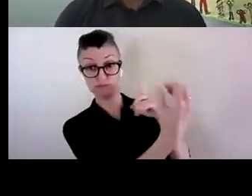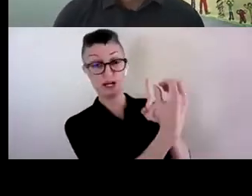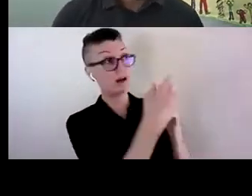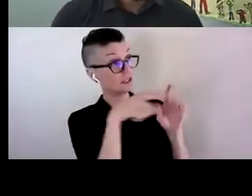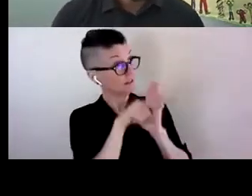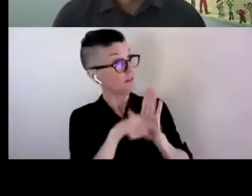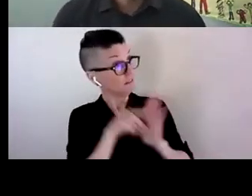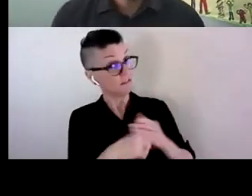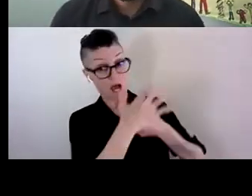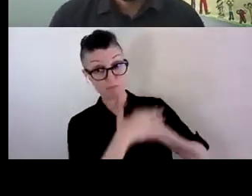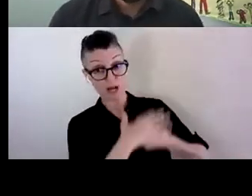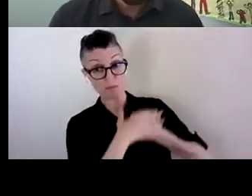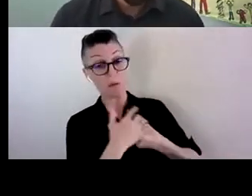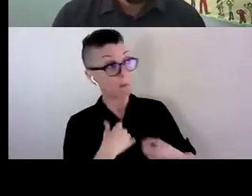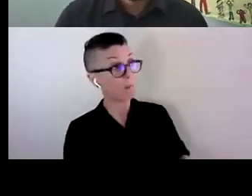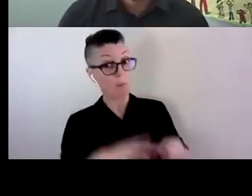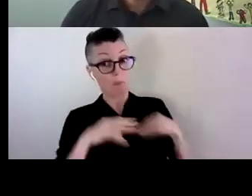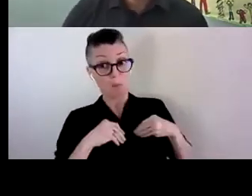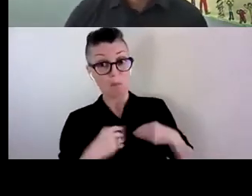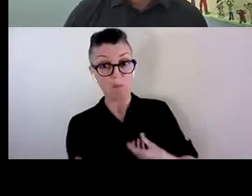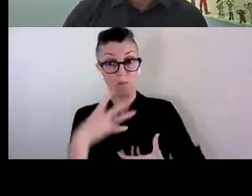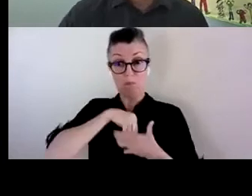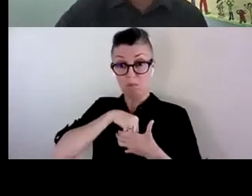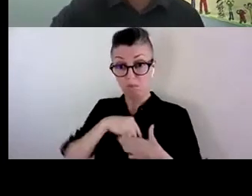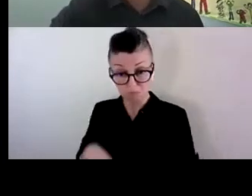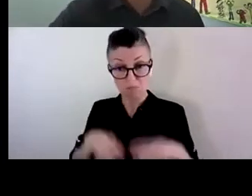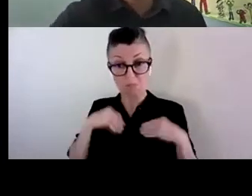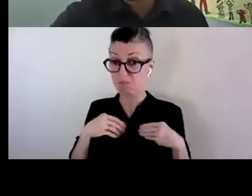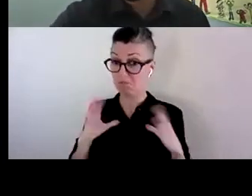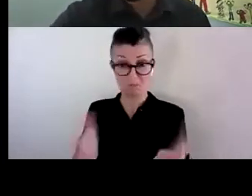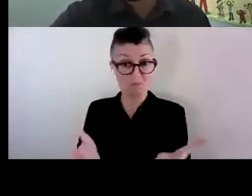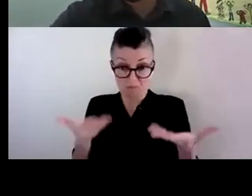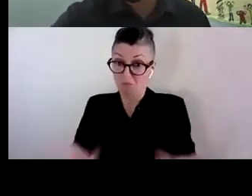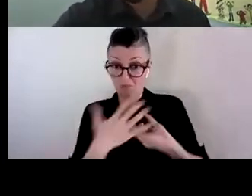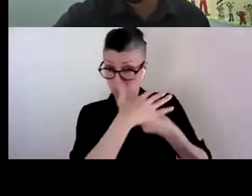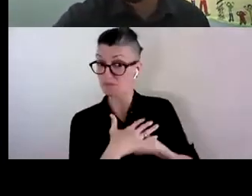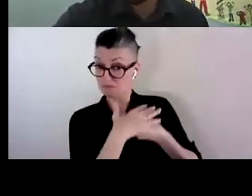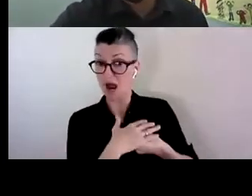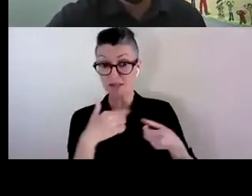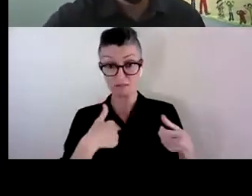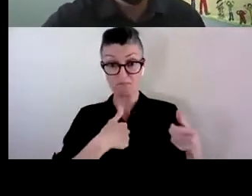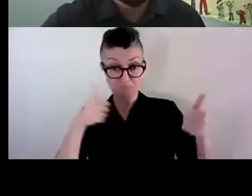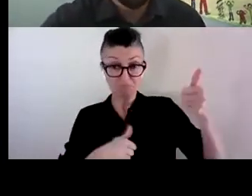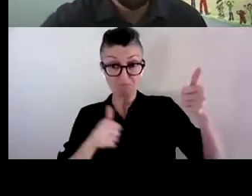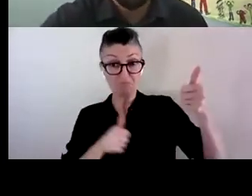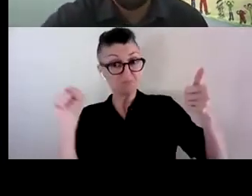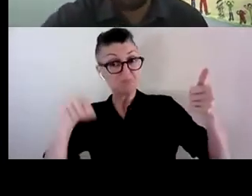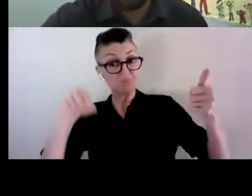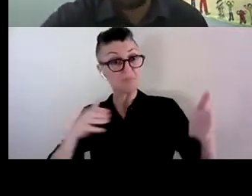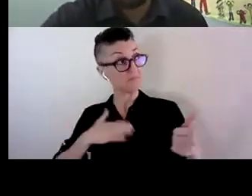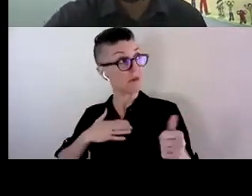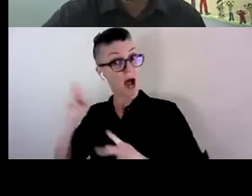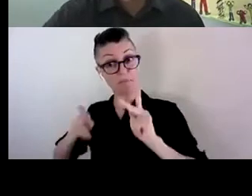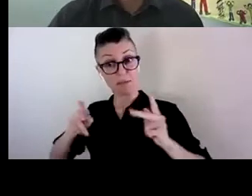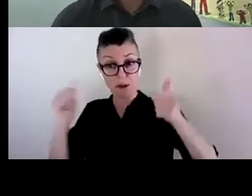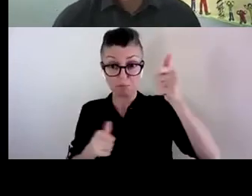and have succumbed to them. Many of us have come to accept and believe that our peoples are indeed inferior.